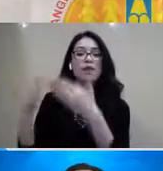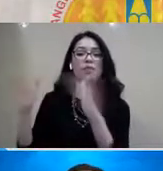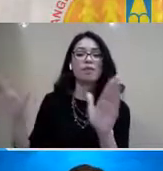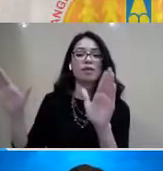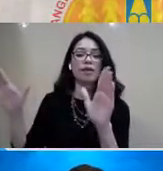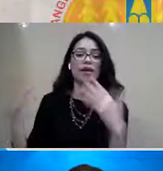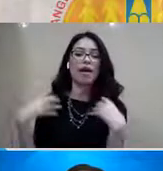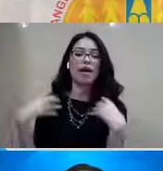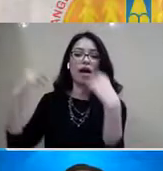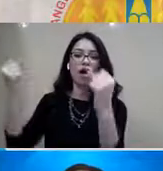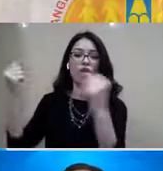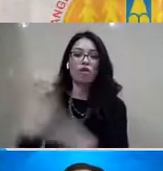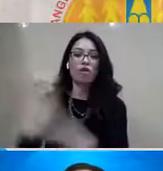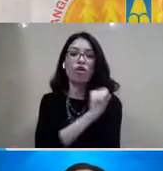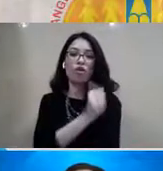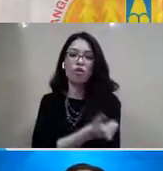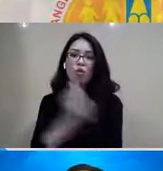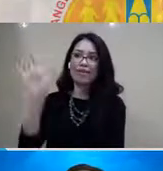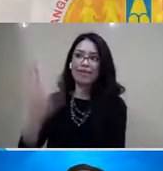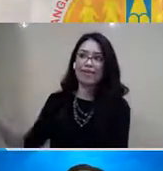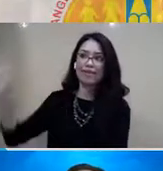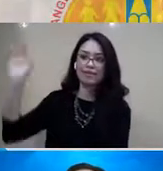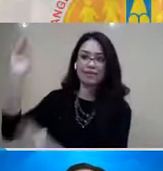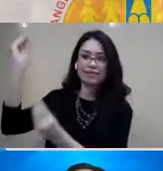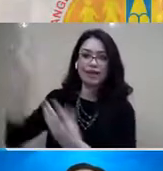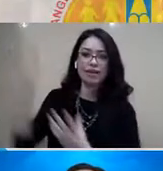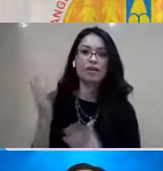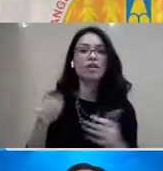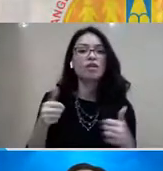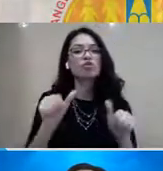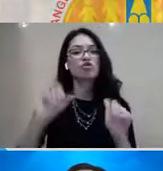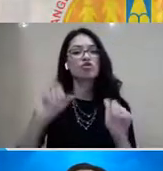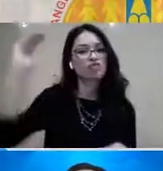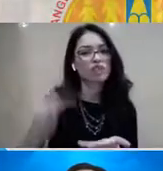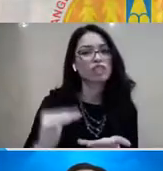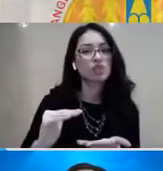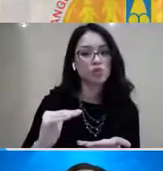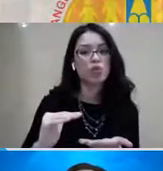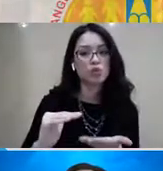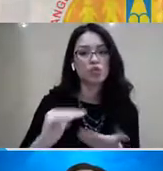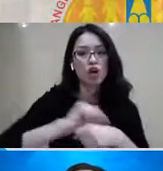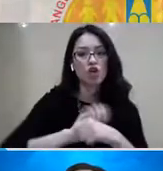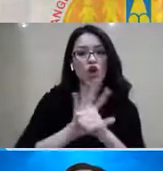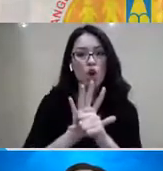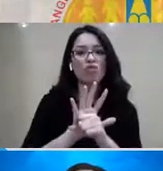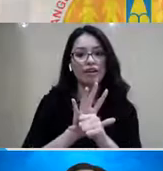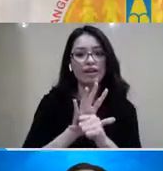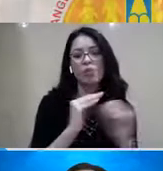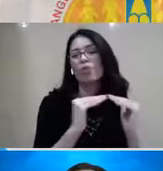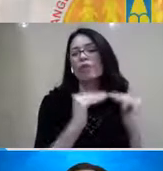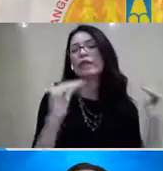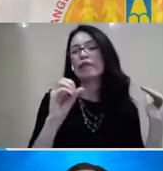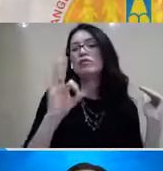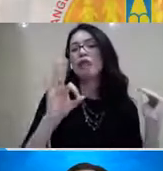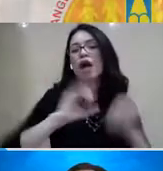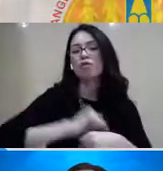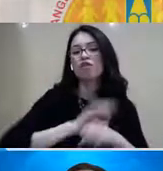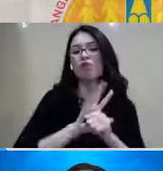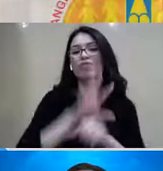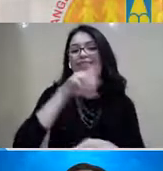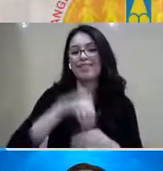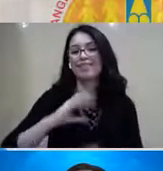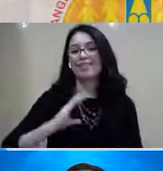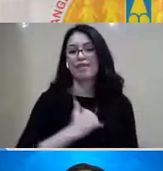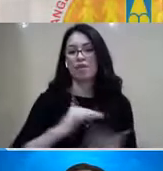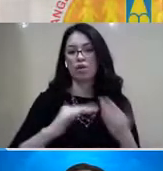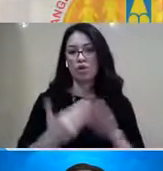is one imperative that has to happen is the reduction of COVID in the levels of COVID in the communities that we serve. We'll also